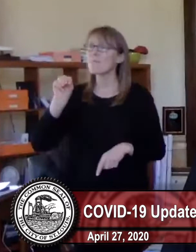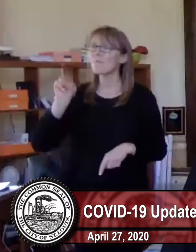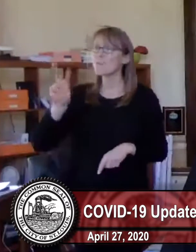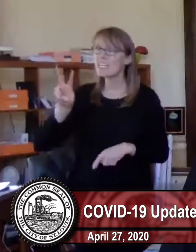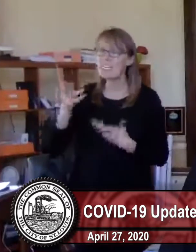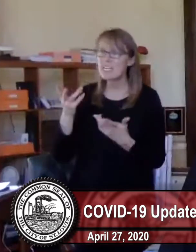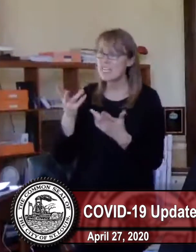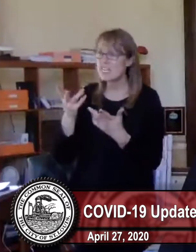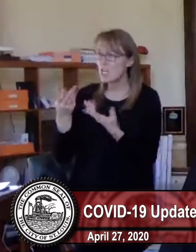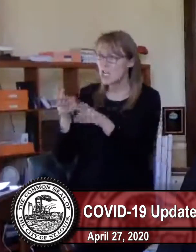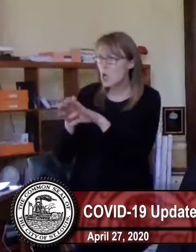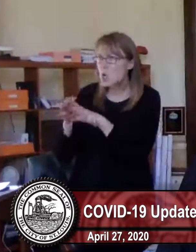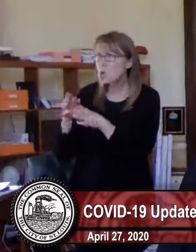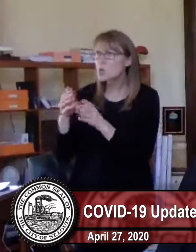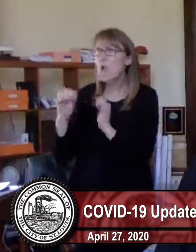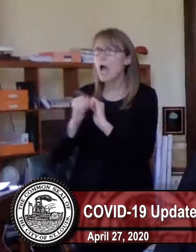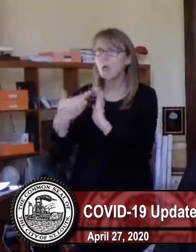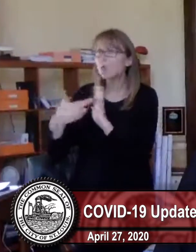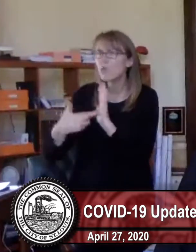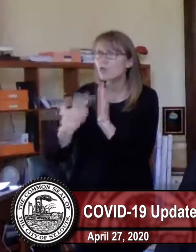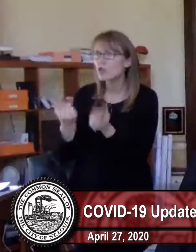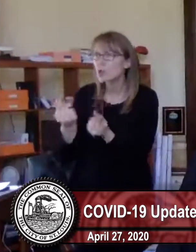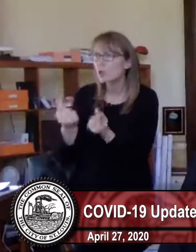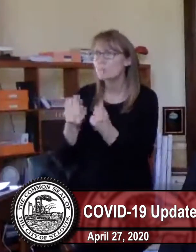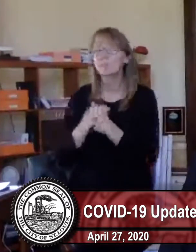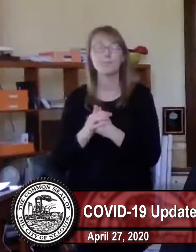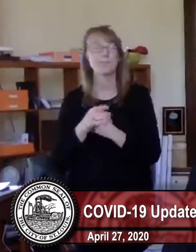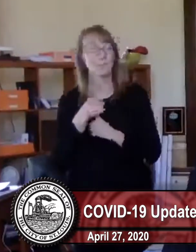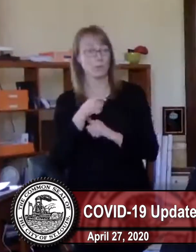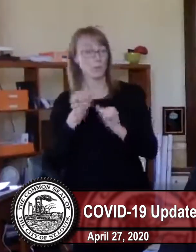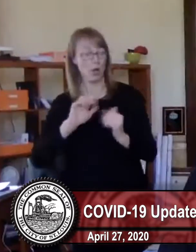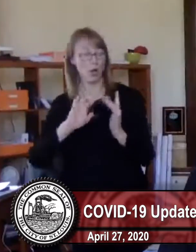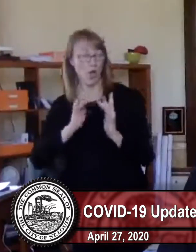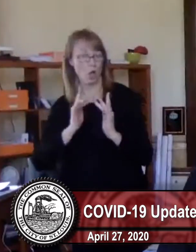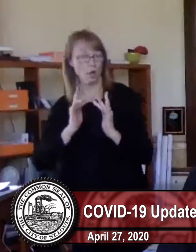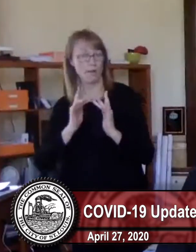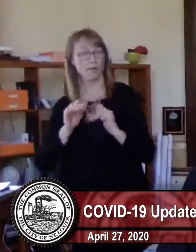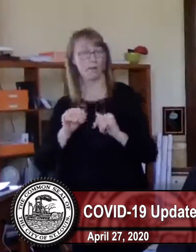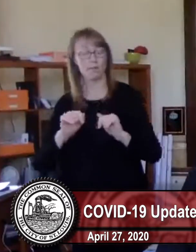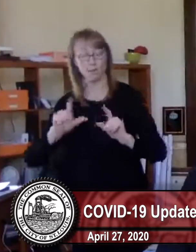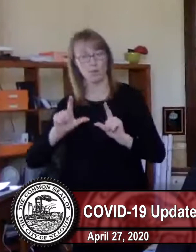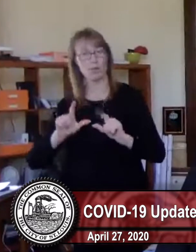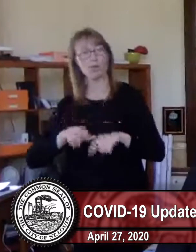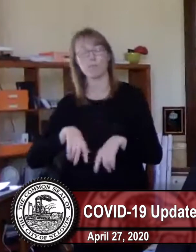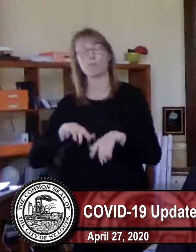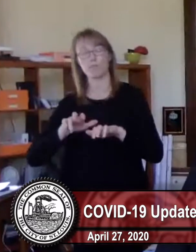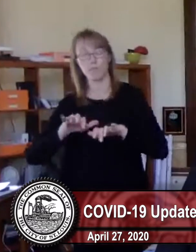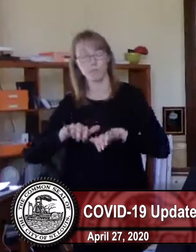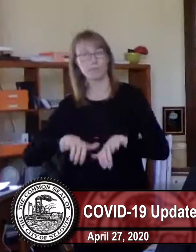car? Go online. You can do a lot of that online.